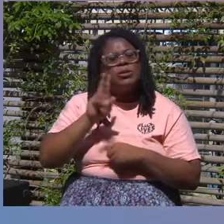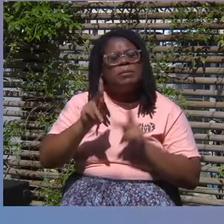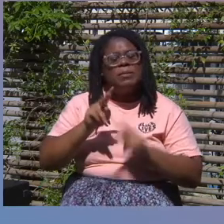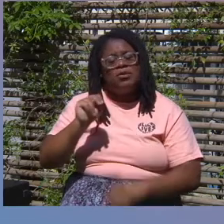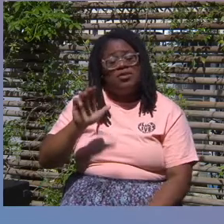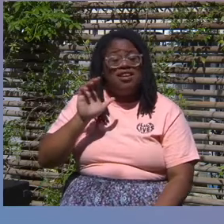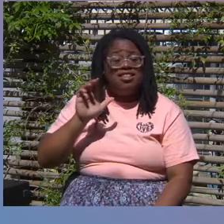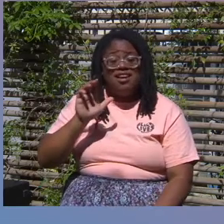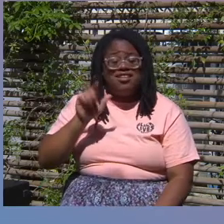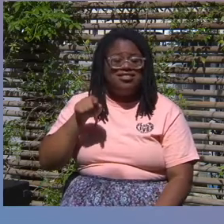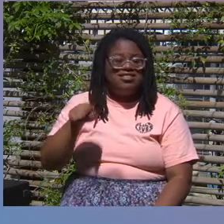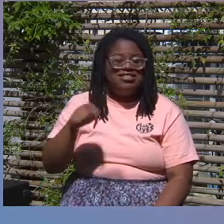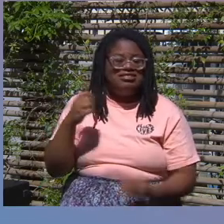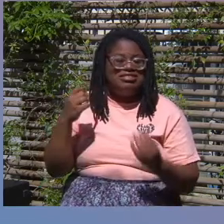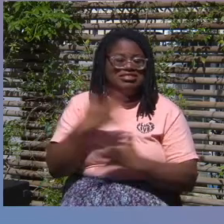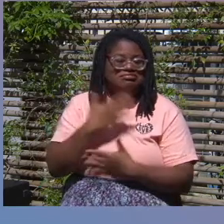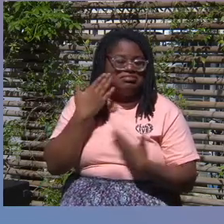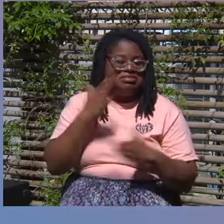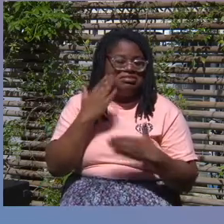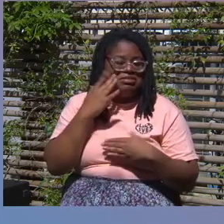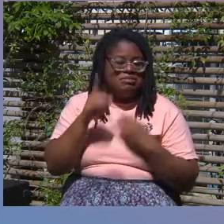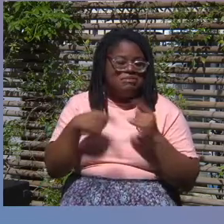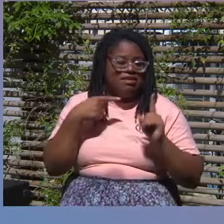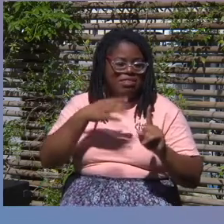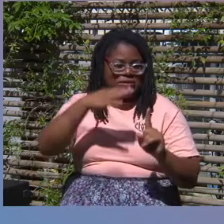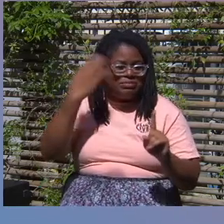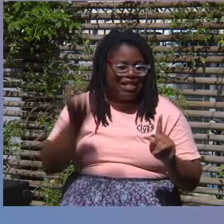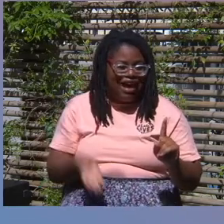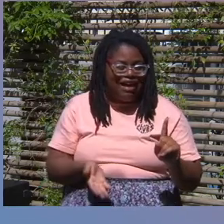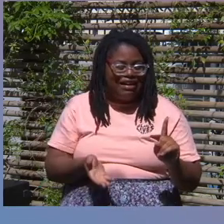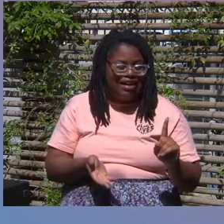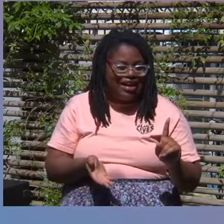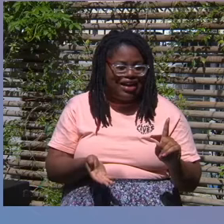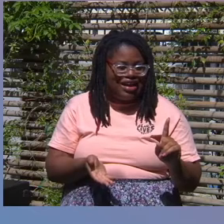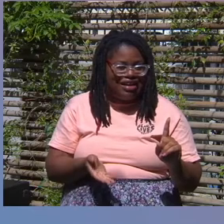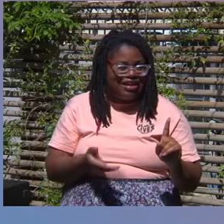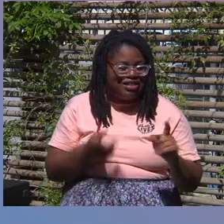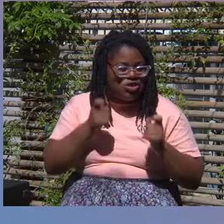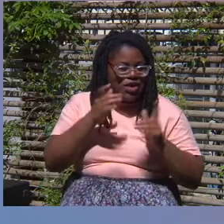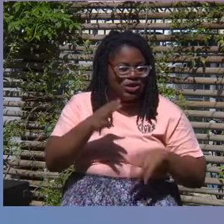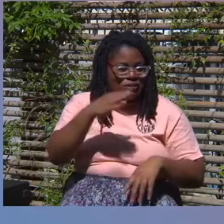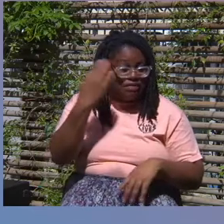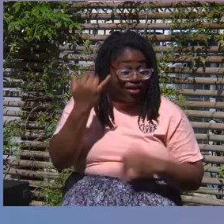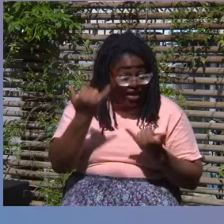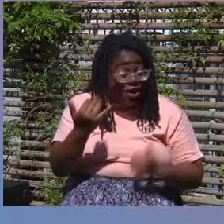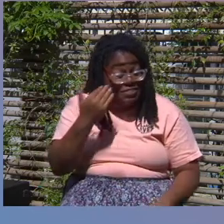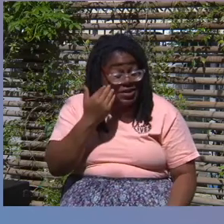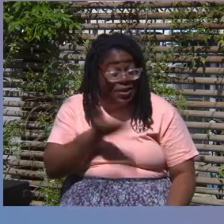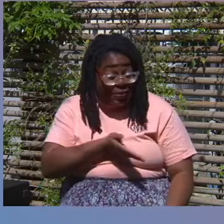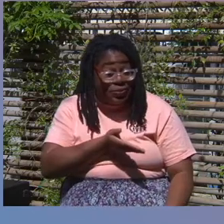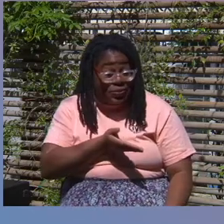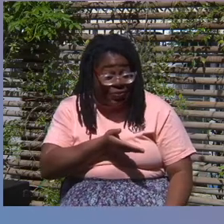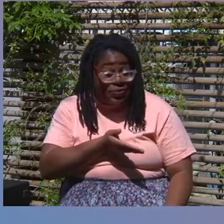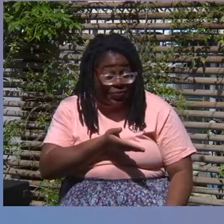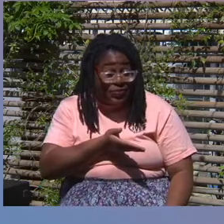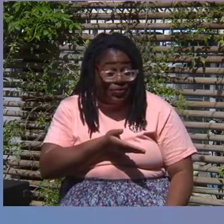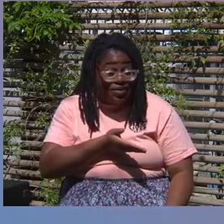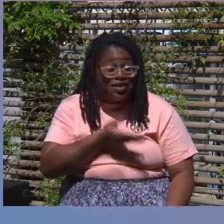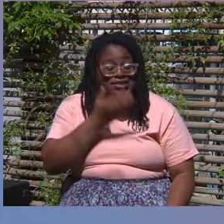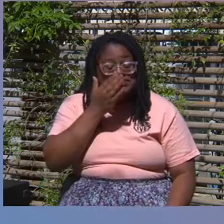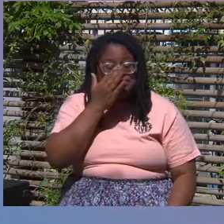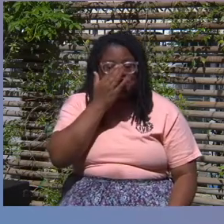Carolina, they're scared. They didn't know Charlotte was black. They're nervous down there now. Yeah. You